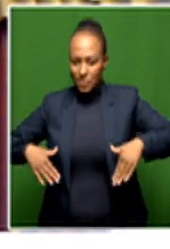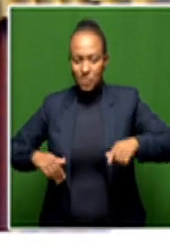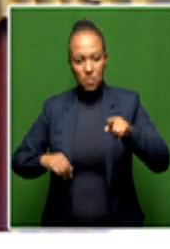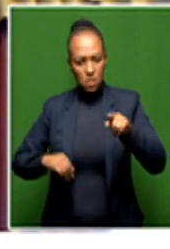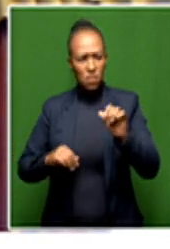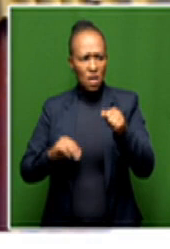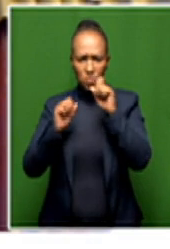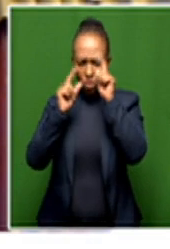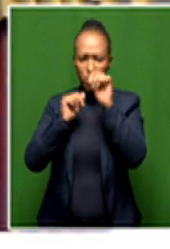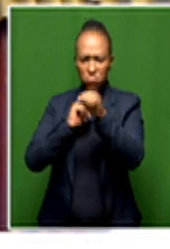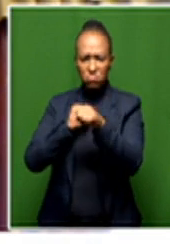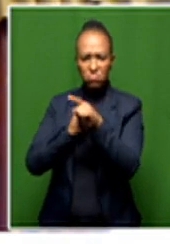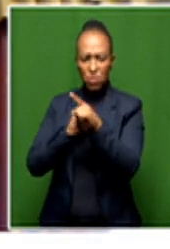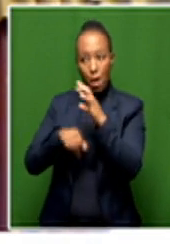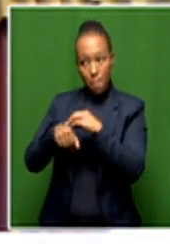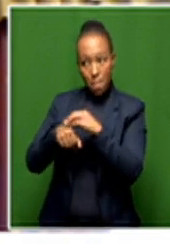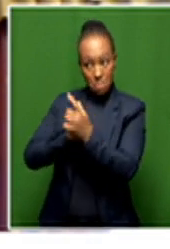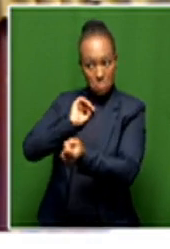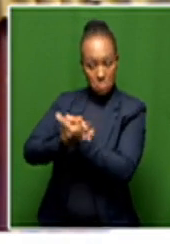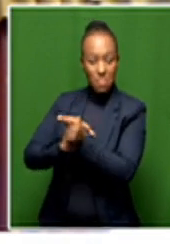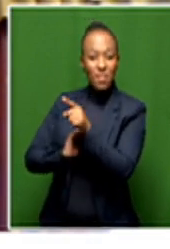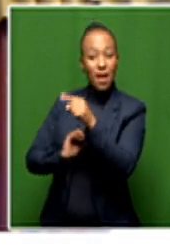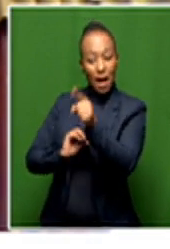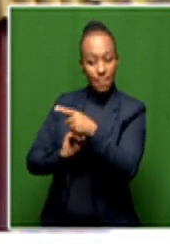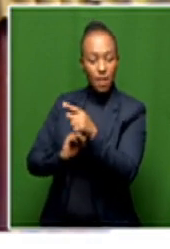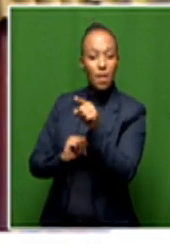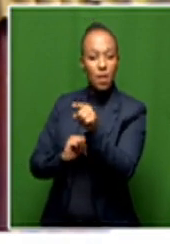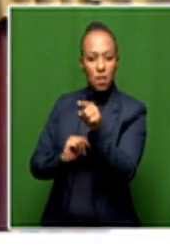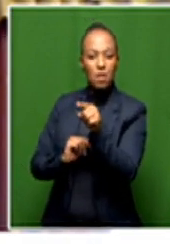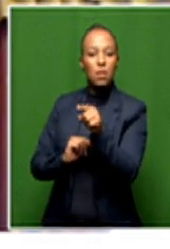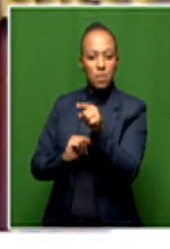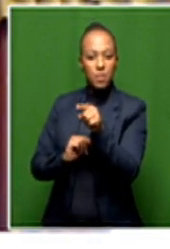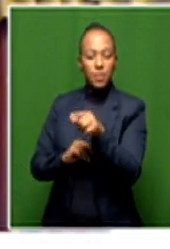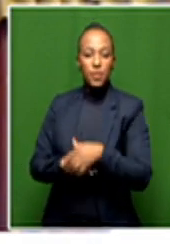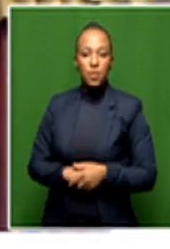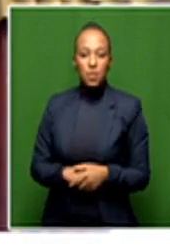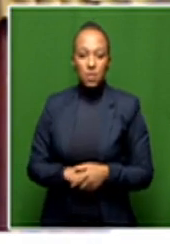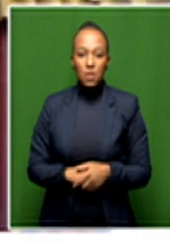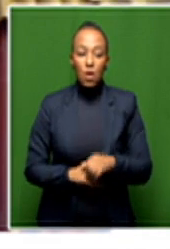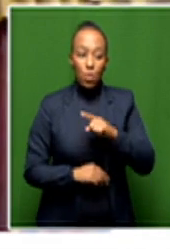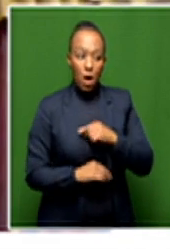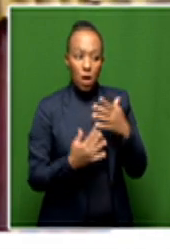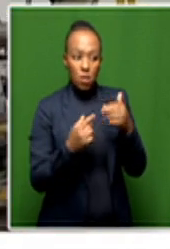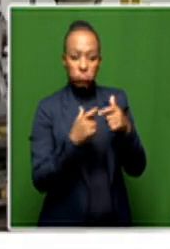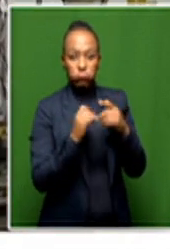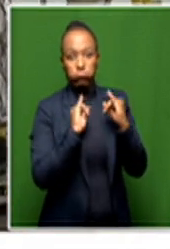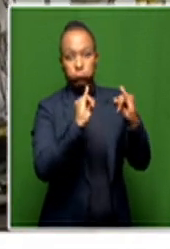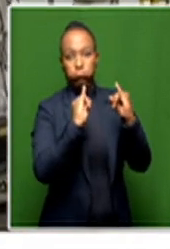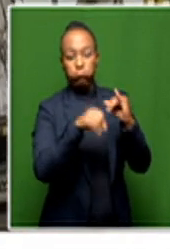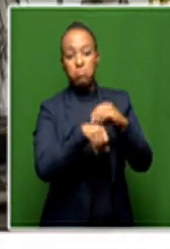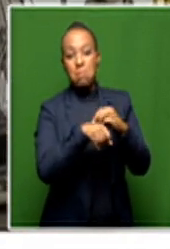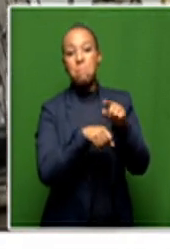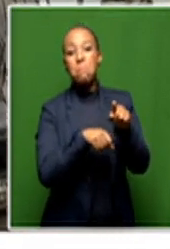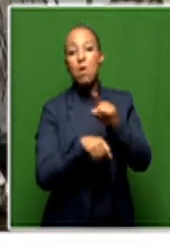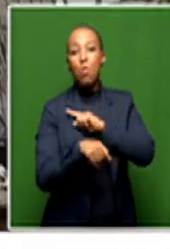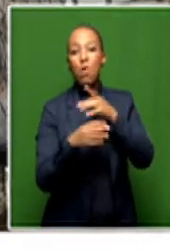are aware of that problem that's also lurking in behind the scenes. Yeah, which is a big thing, because I mean we've heard the news that